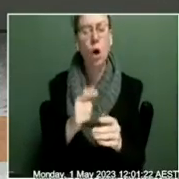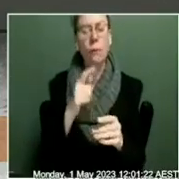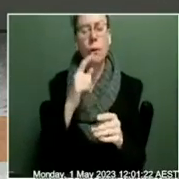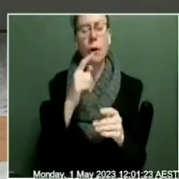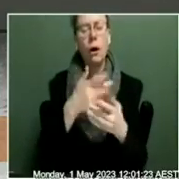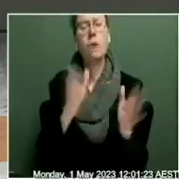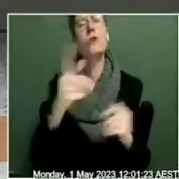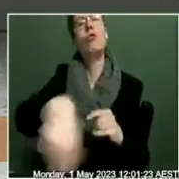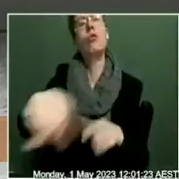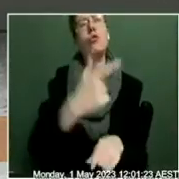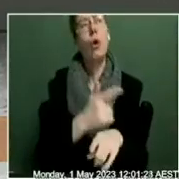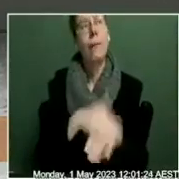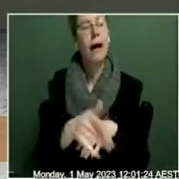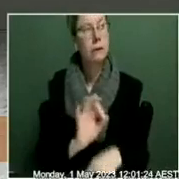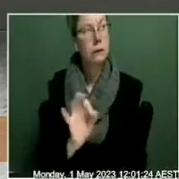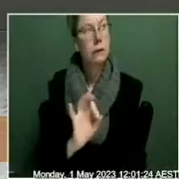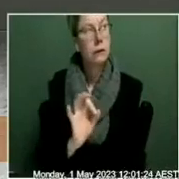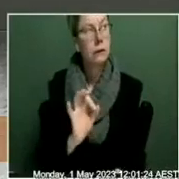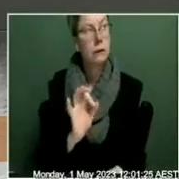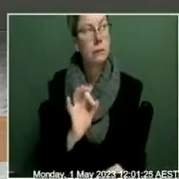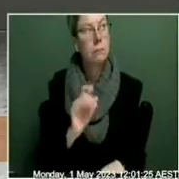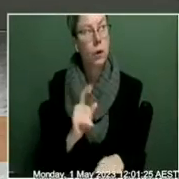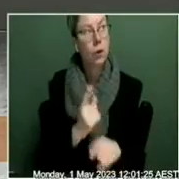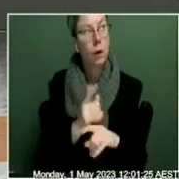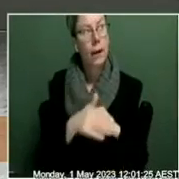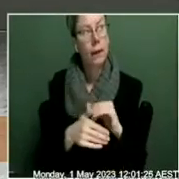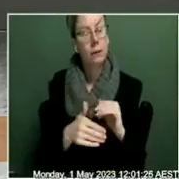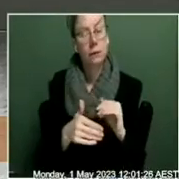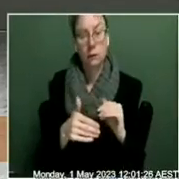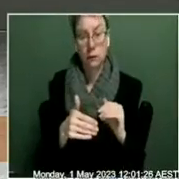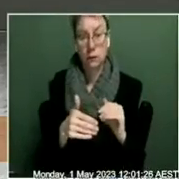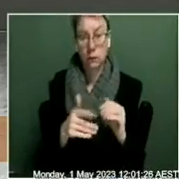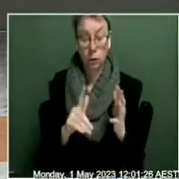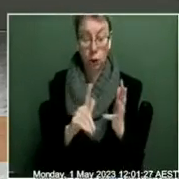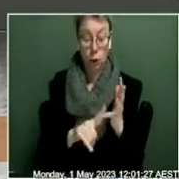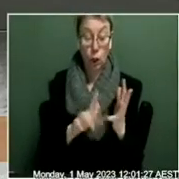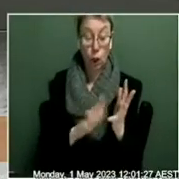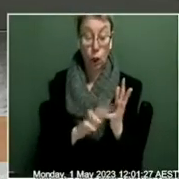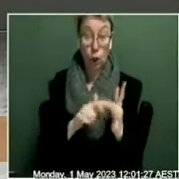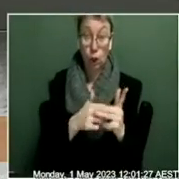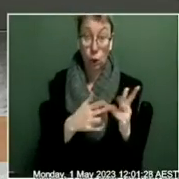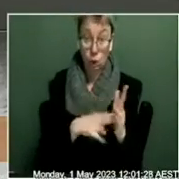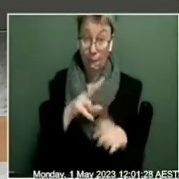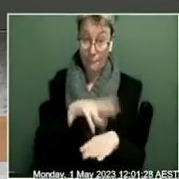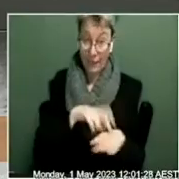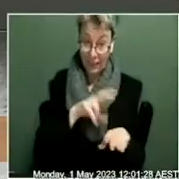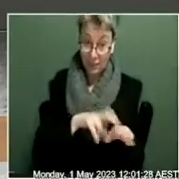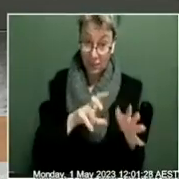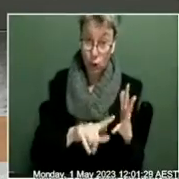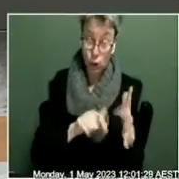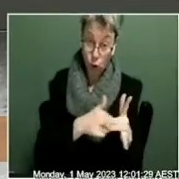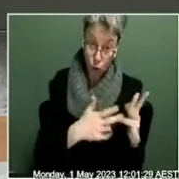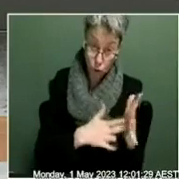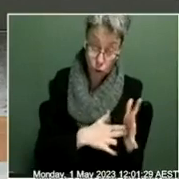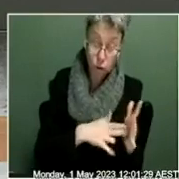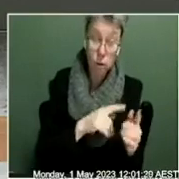union, the Ambulance Union and the Health and Community Services Union.